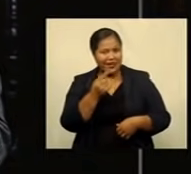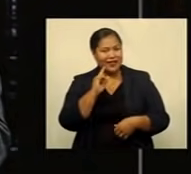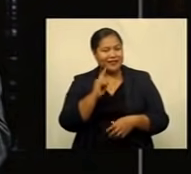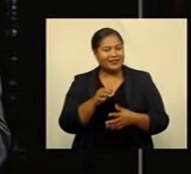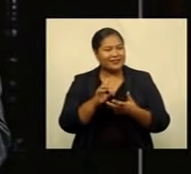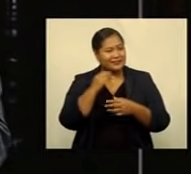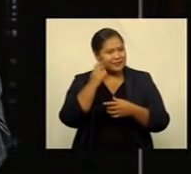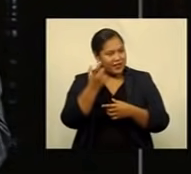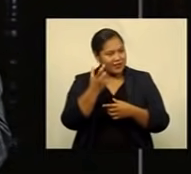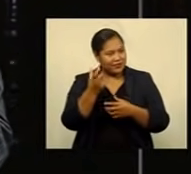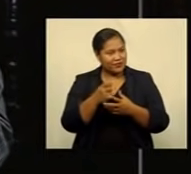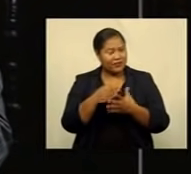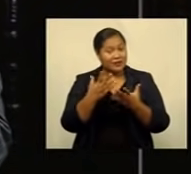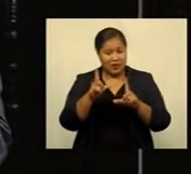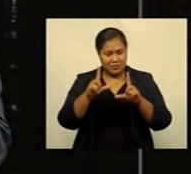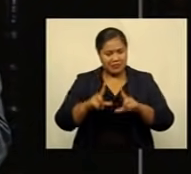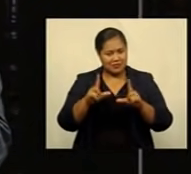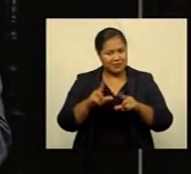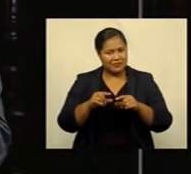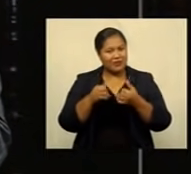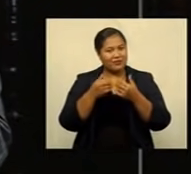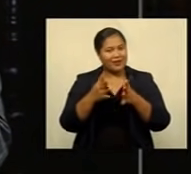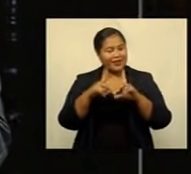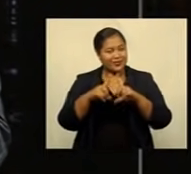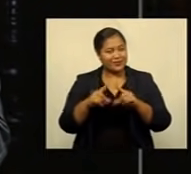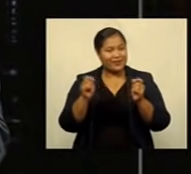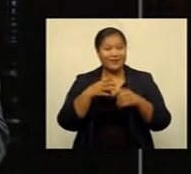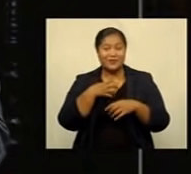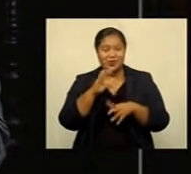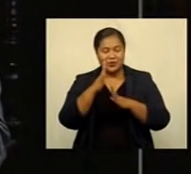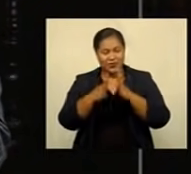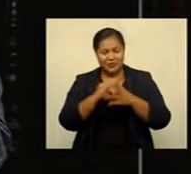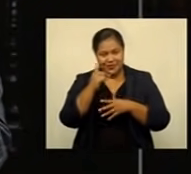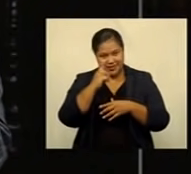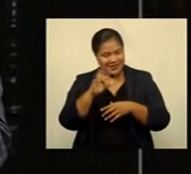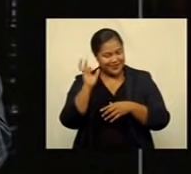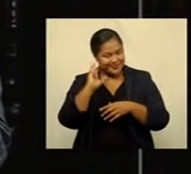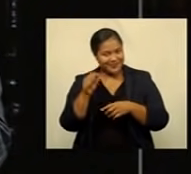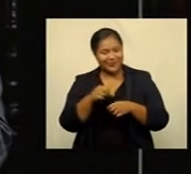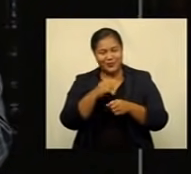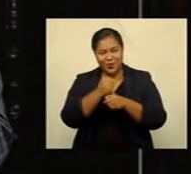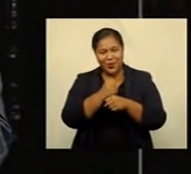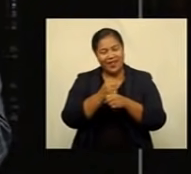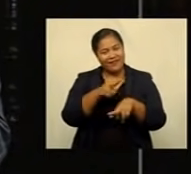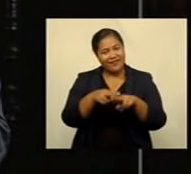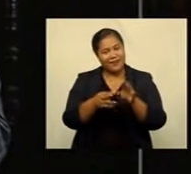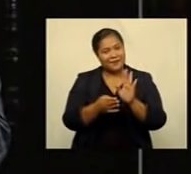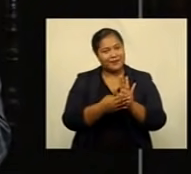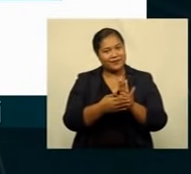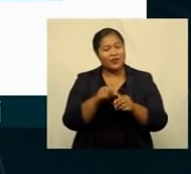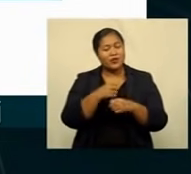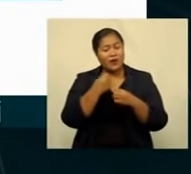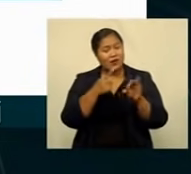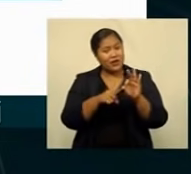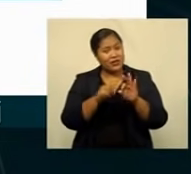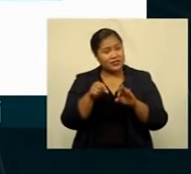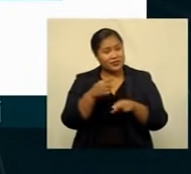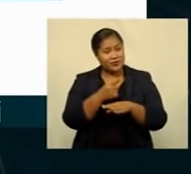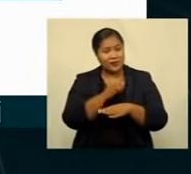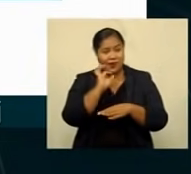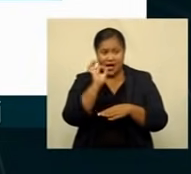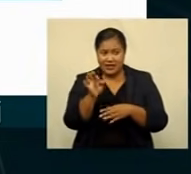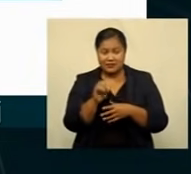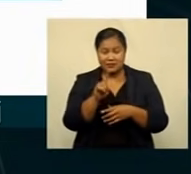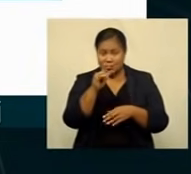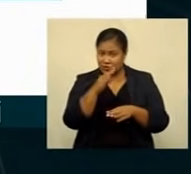gets underway in Japan. For these stories and others, you can tune in daily to our sister station Gold FM. To our poll question, this week we are